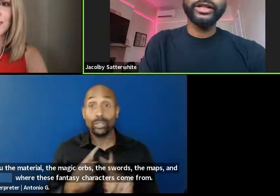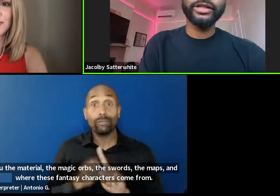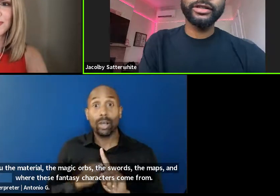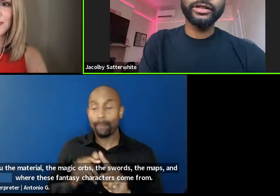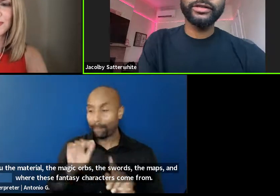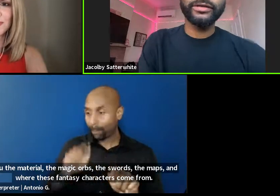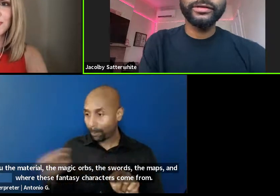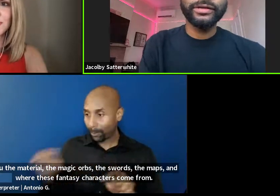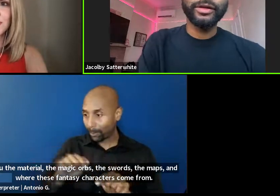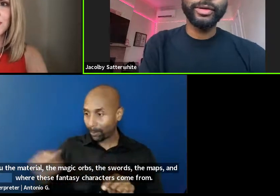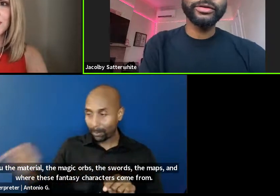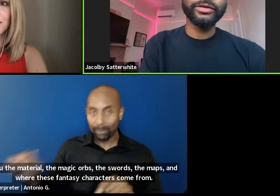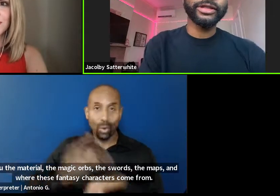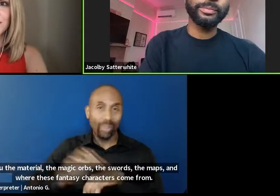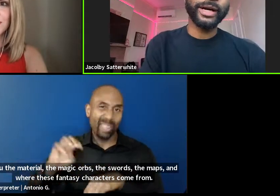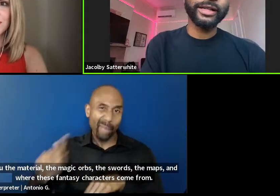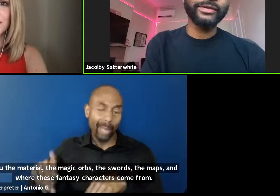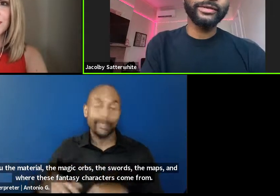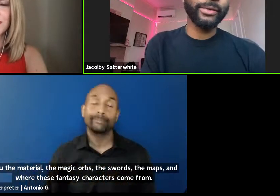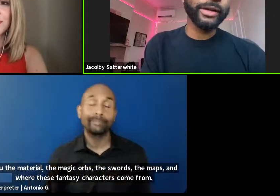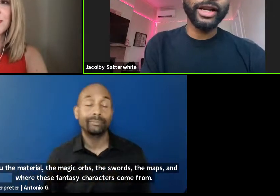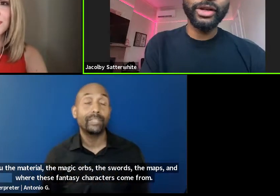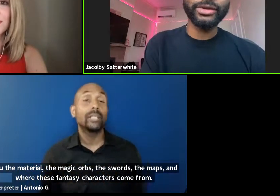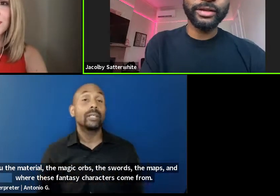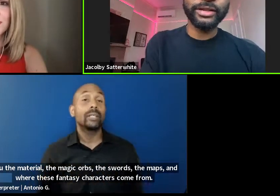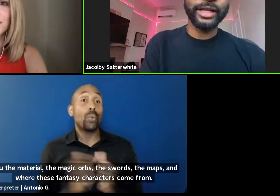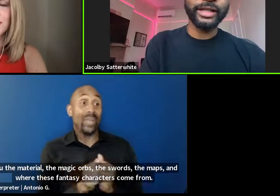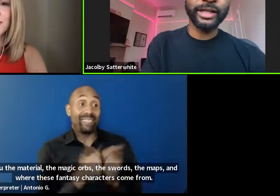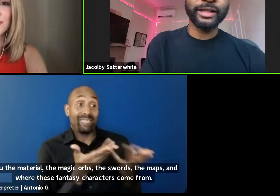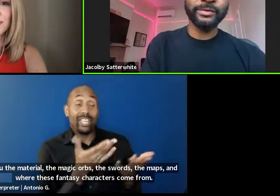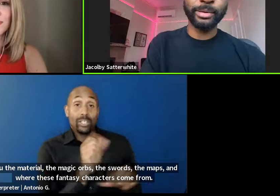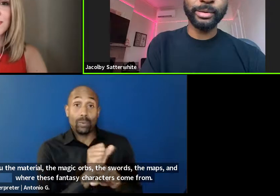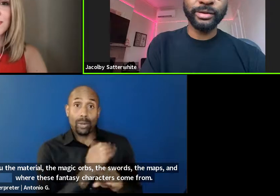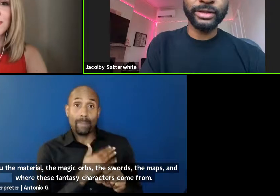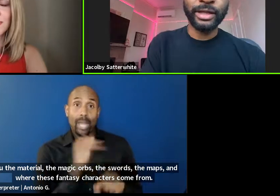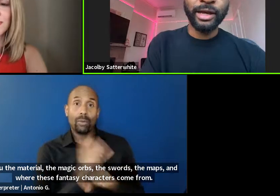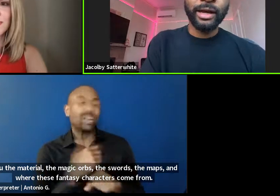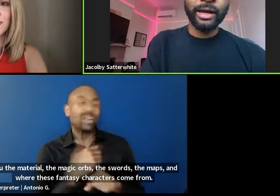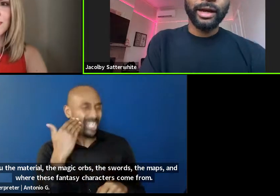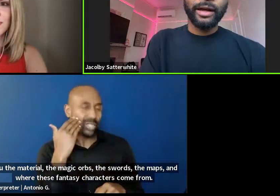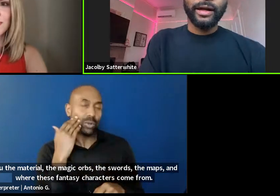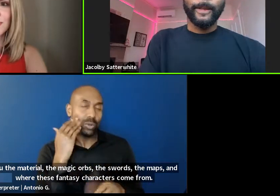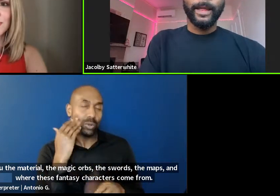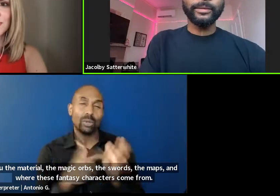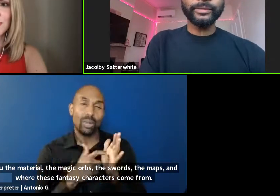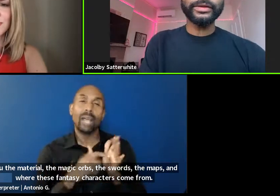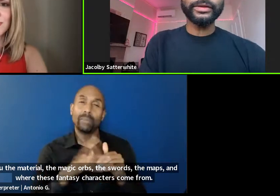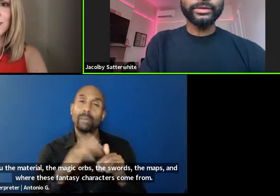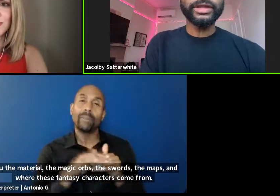the strategy to approach this body of work that I knew was going to take a decade to produce.